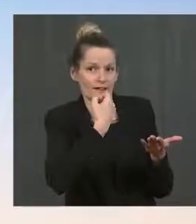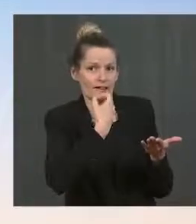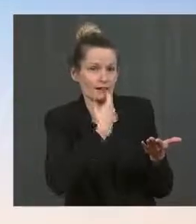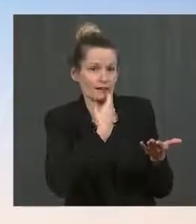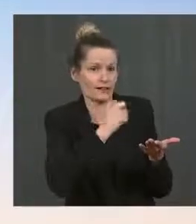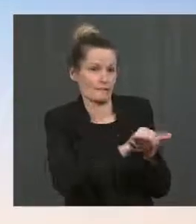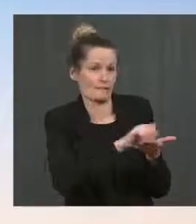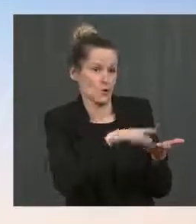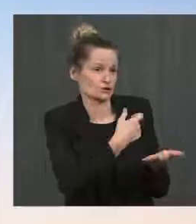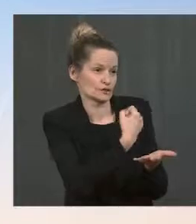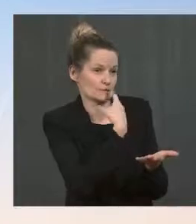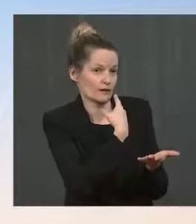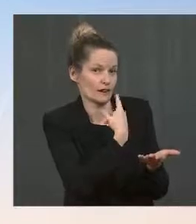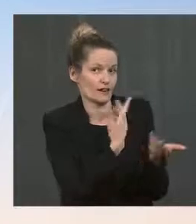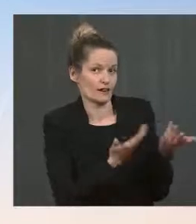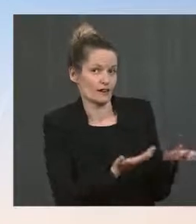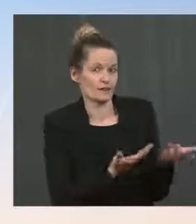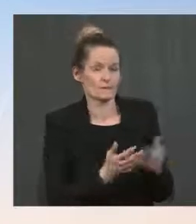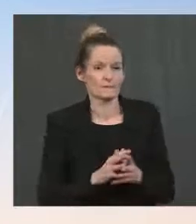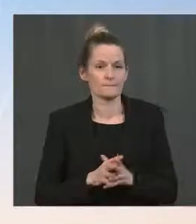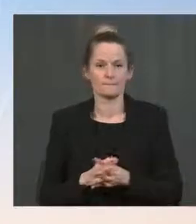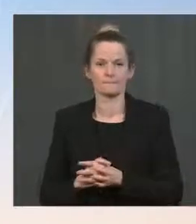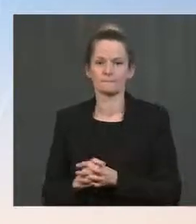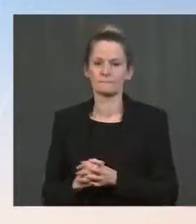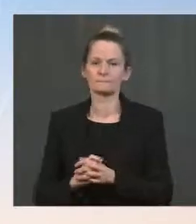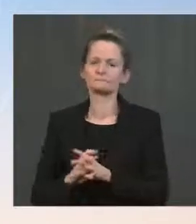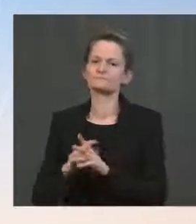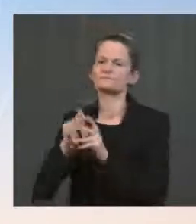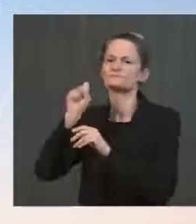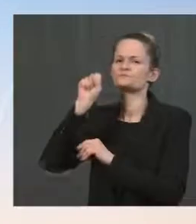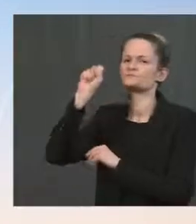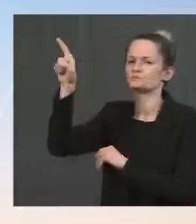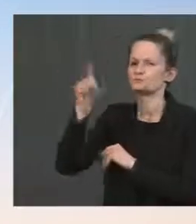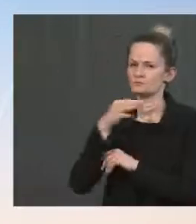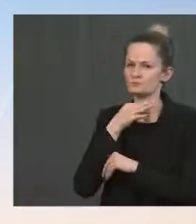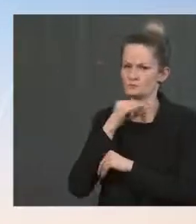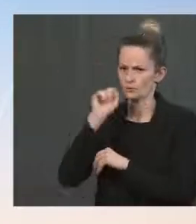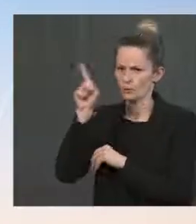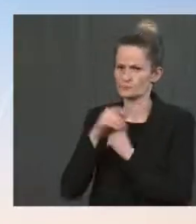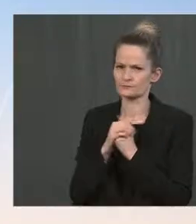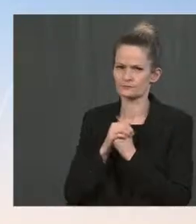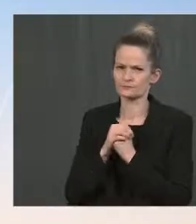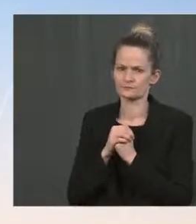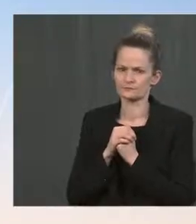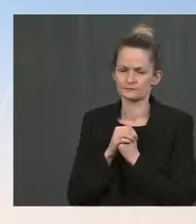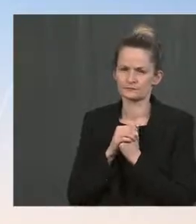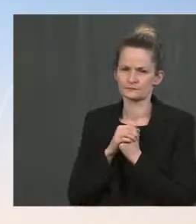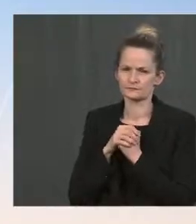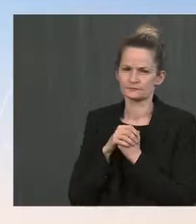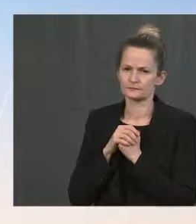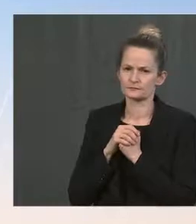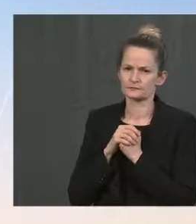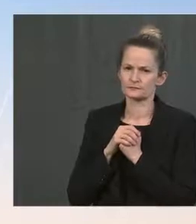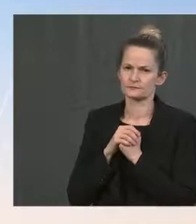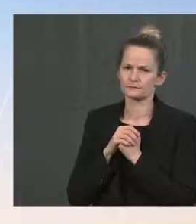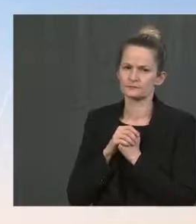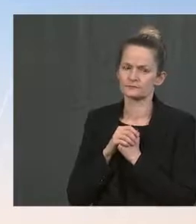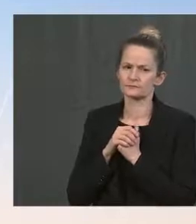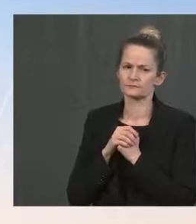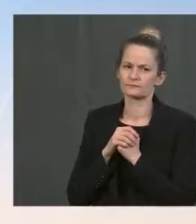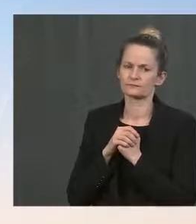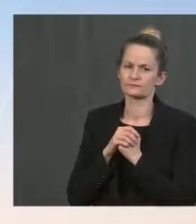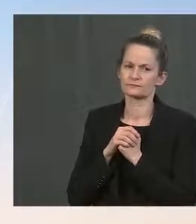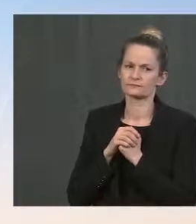executive agencies pertaining to actions by the prior administration. Mm-hmm. I believe the deadline for complying with that is